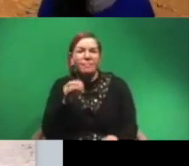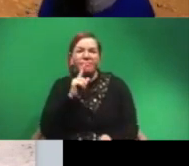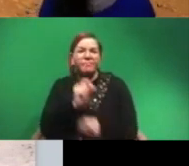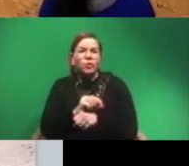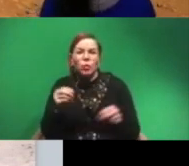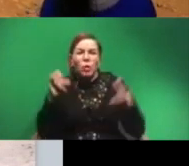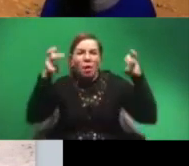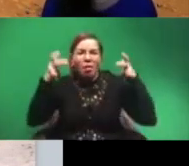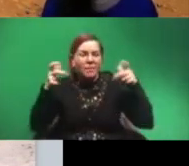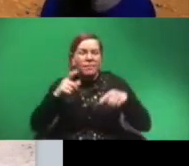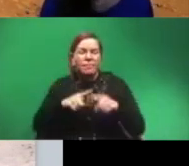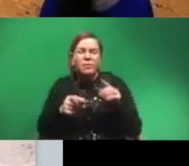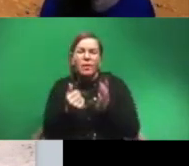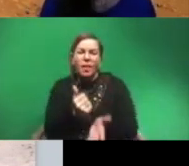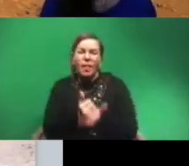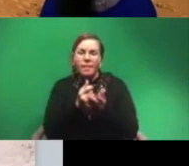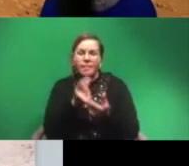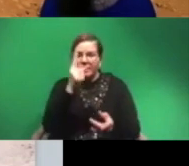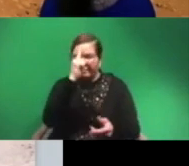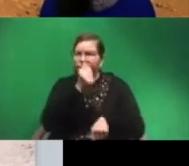our helmets on, but this was helping us get in the mindset.